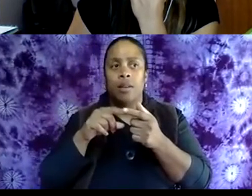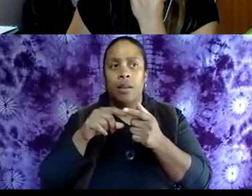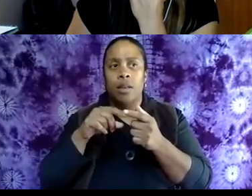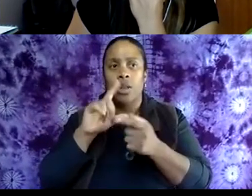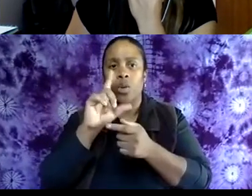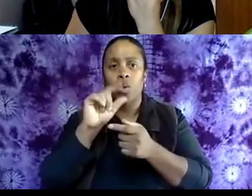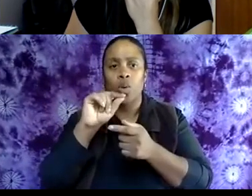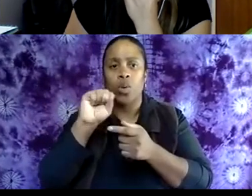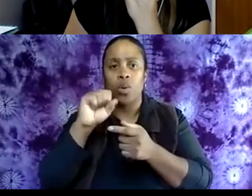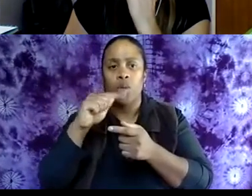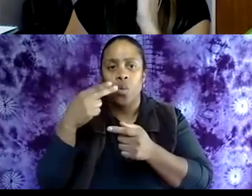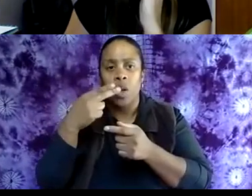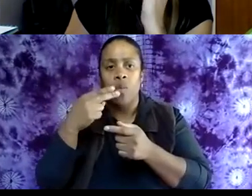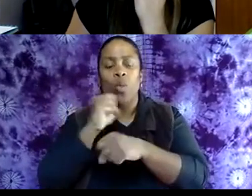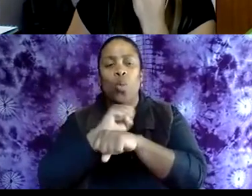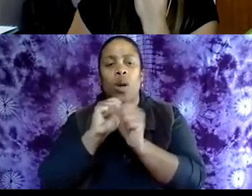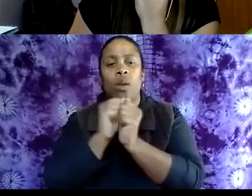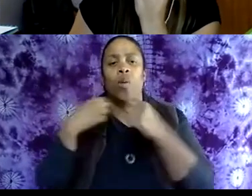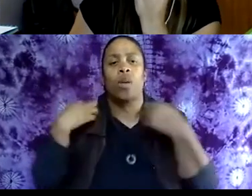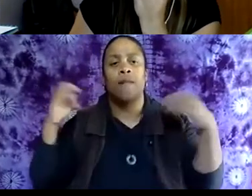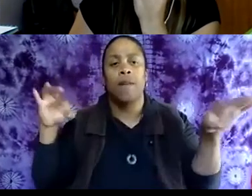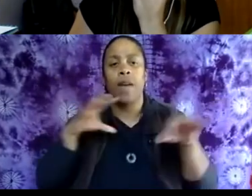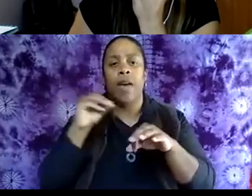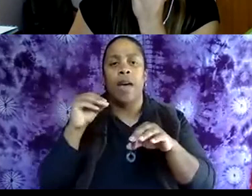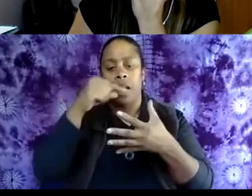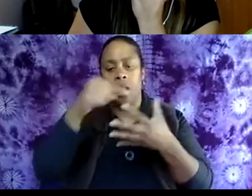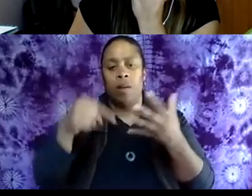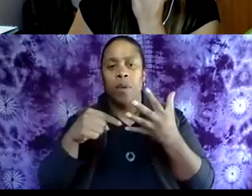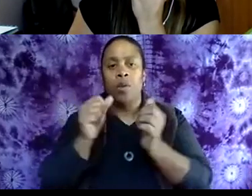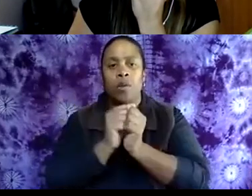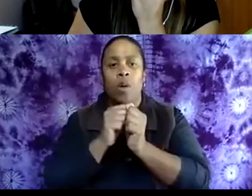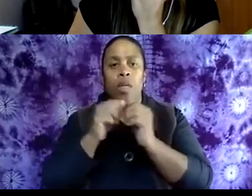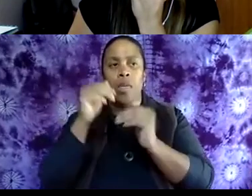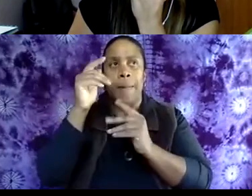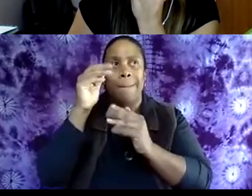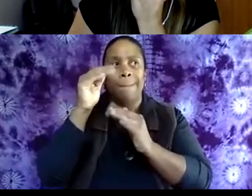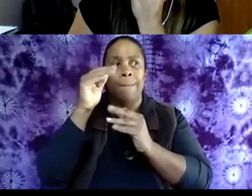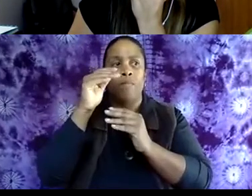working with the Fae and Elementals at the autumnal equinox. Yeah, lots more going on too.